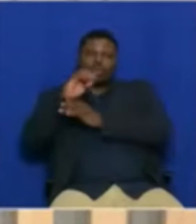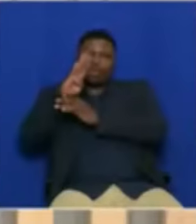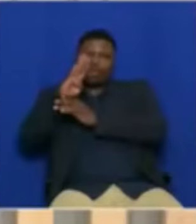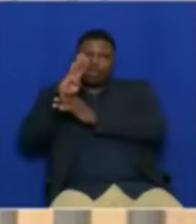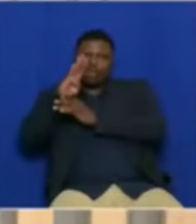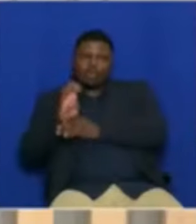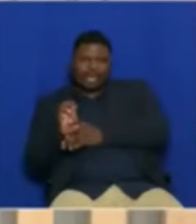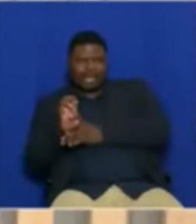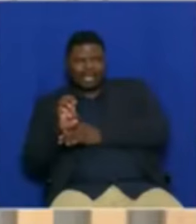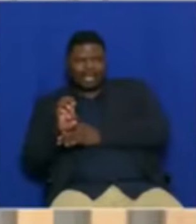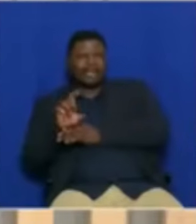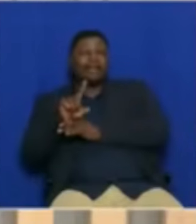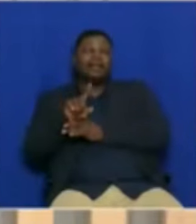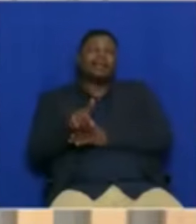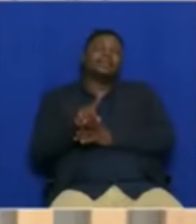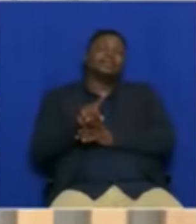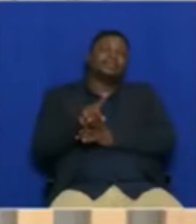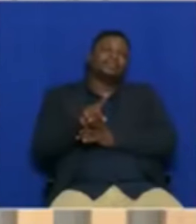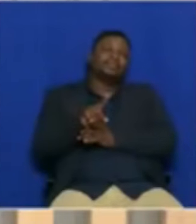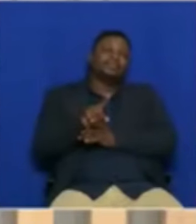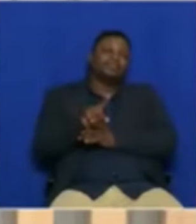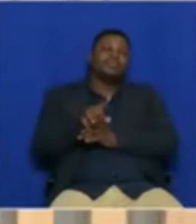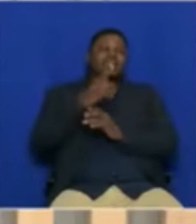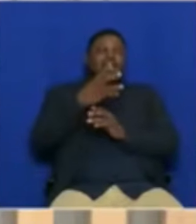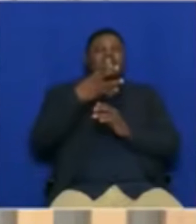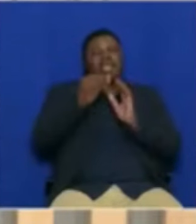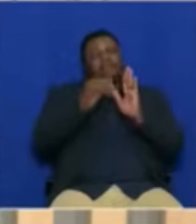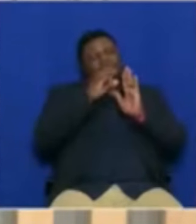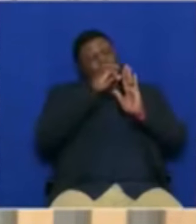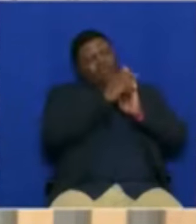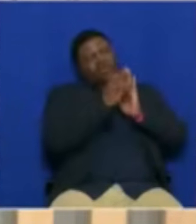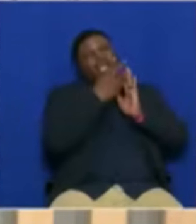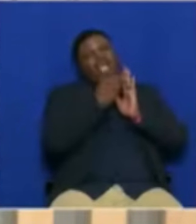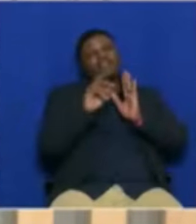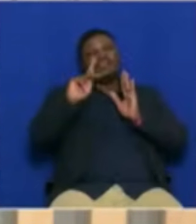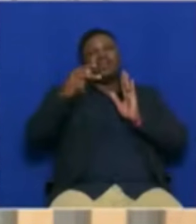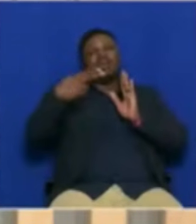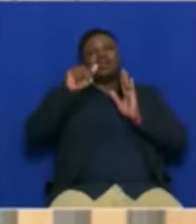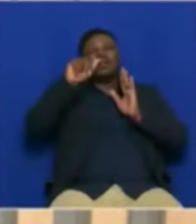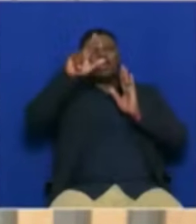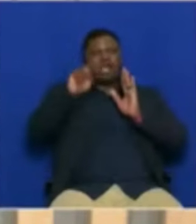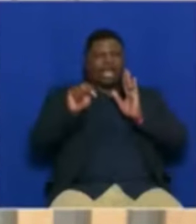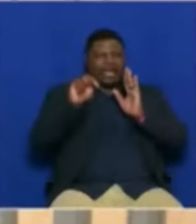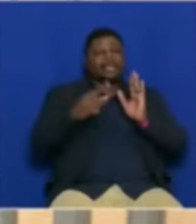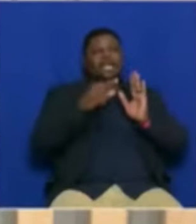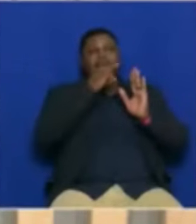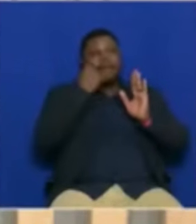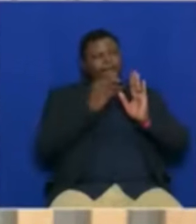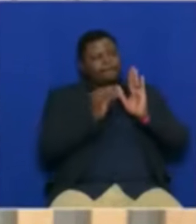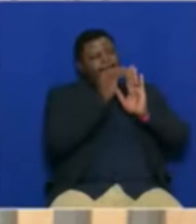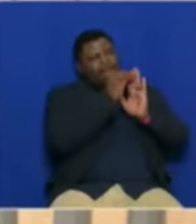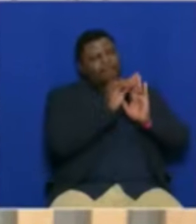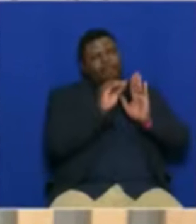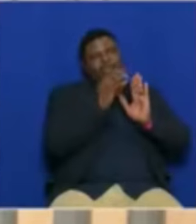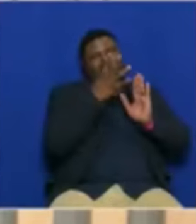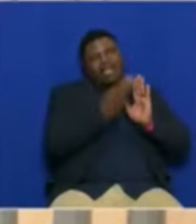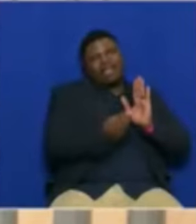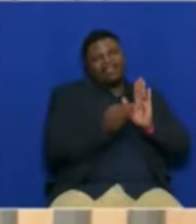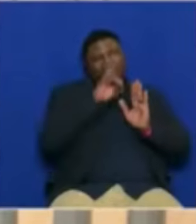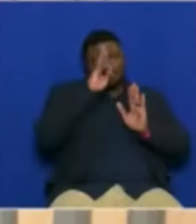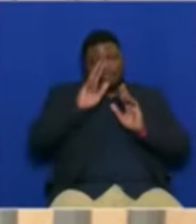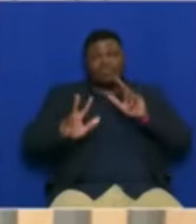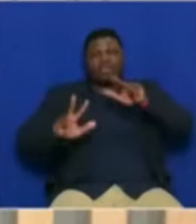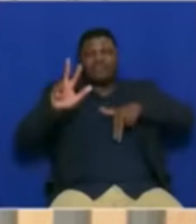General Khan at the top under inquiries. The one that General Khan speaks to in his affidavit. You remember we discussed it?